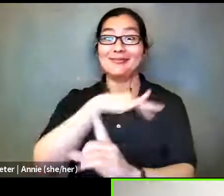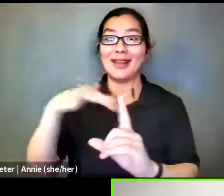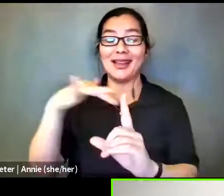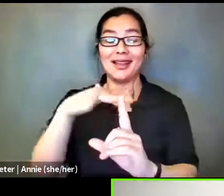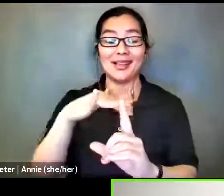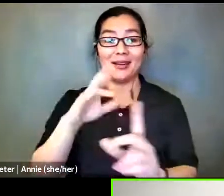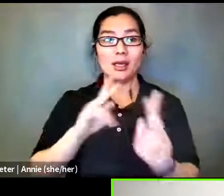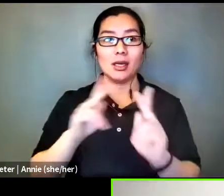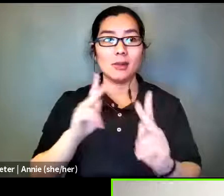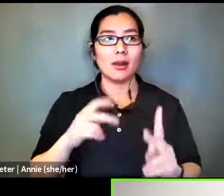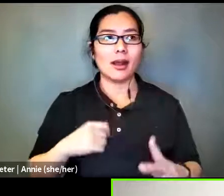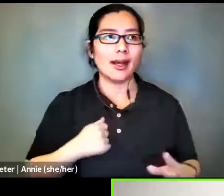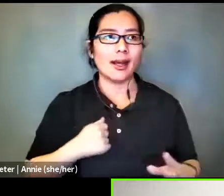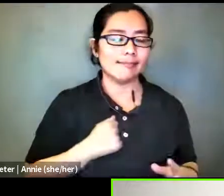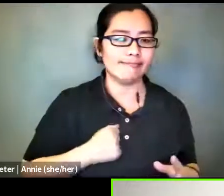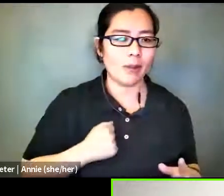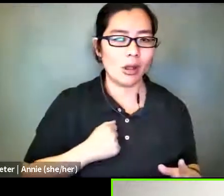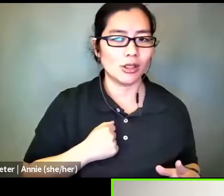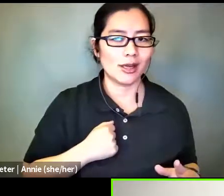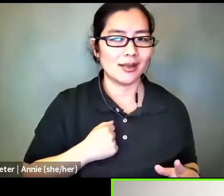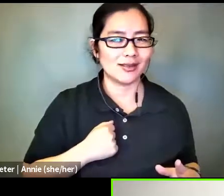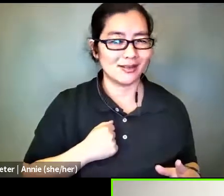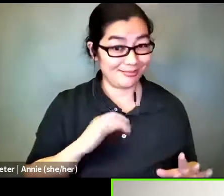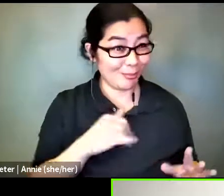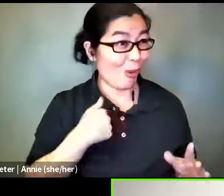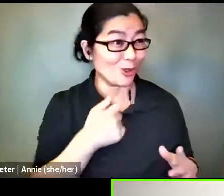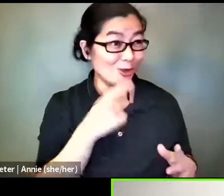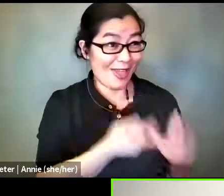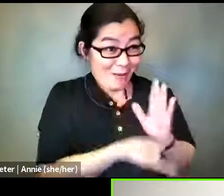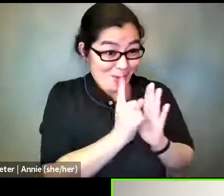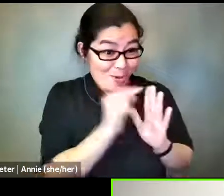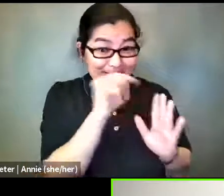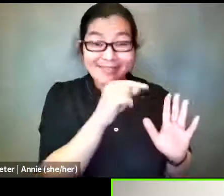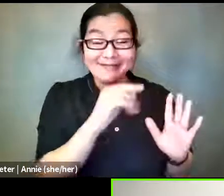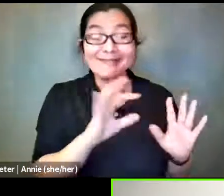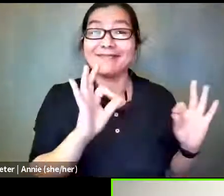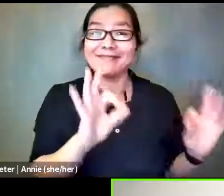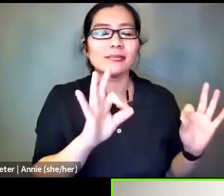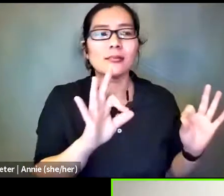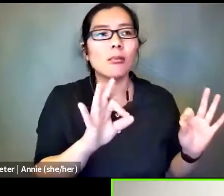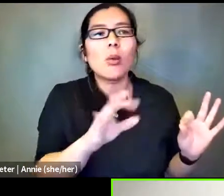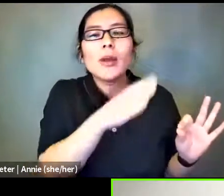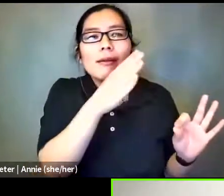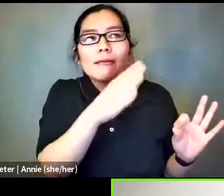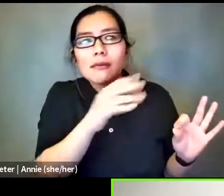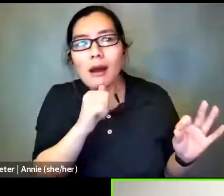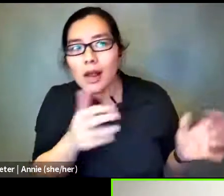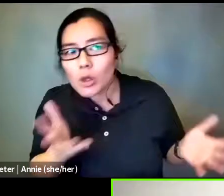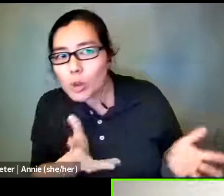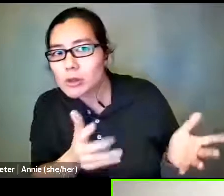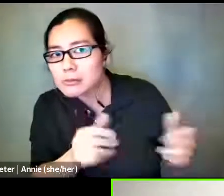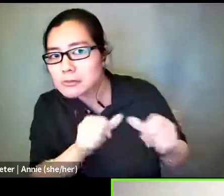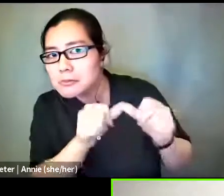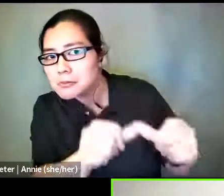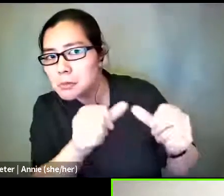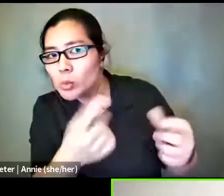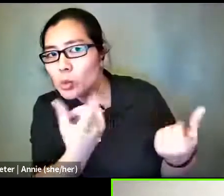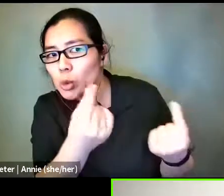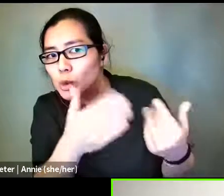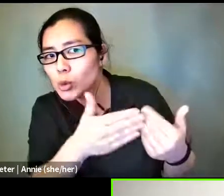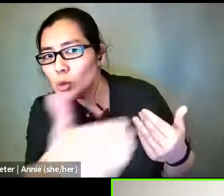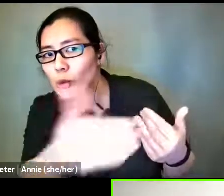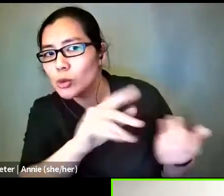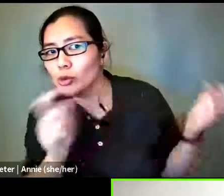people to apologize, but we've not held them accountable on the what next. What's the behavior that you're going to do going forward? And I think, and